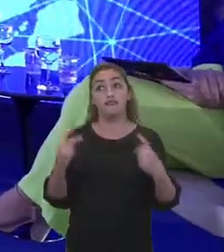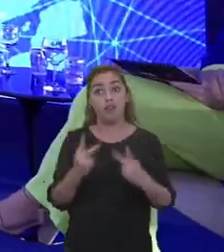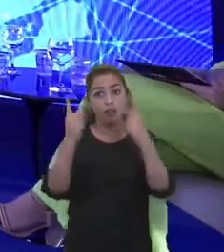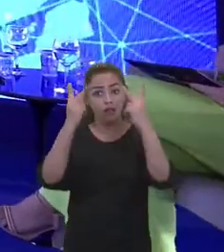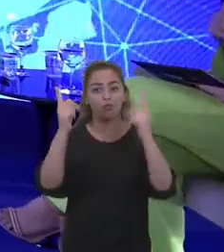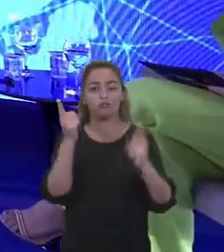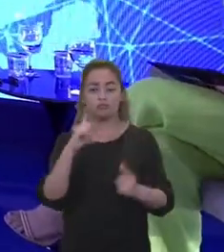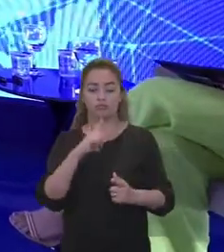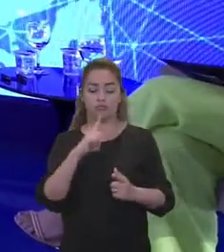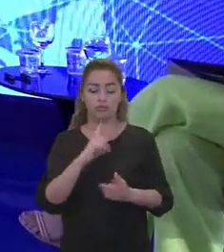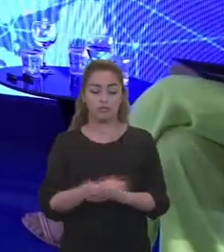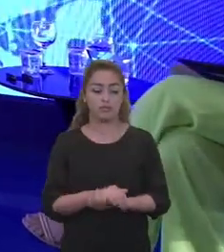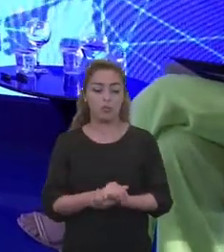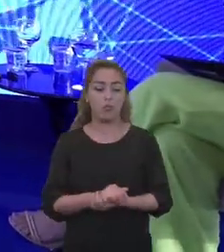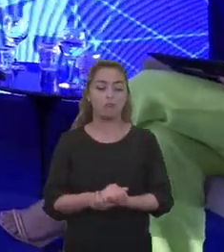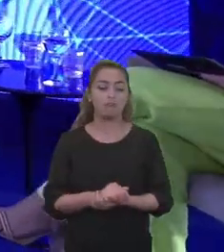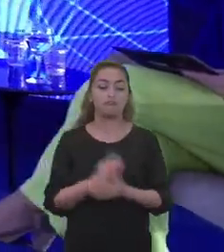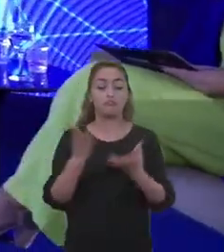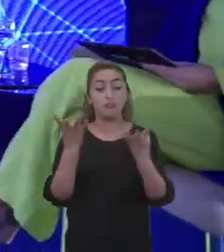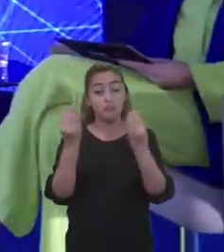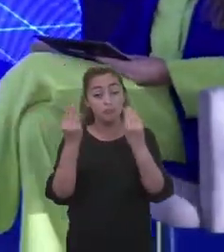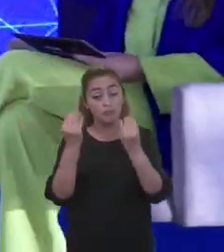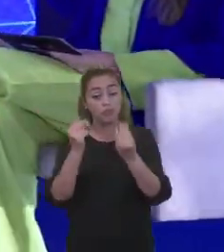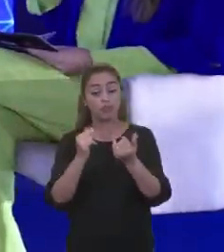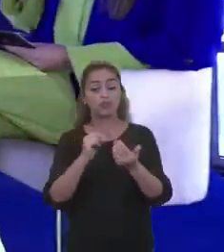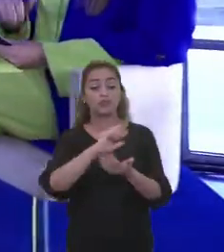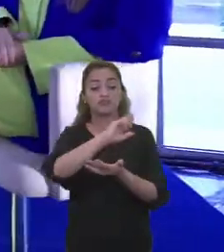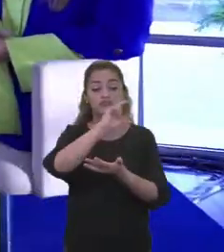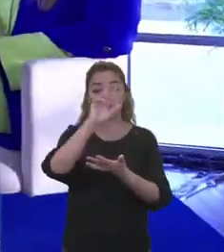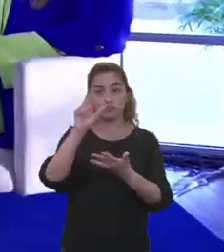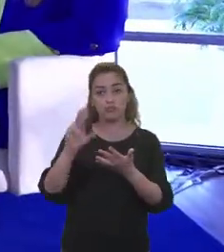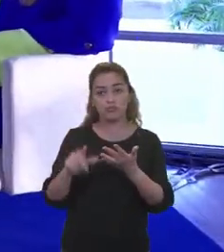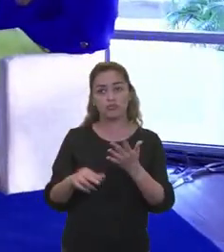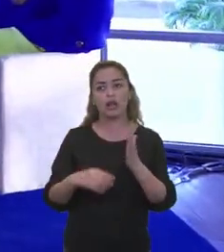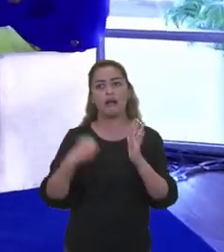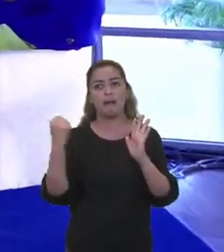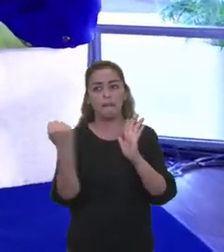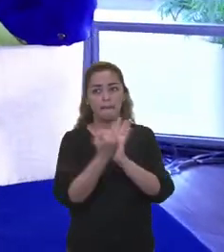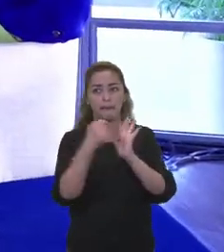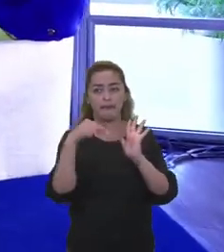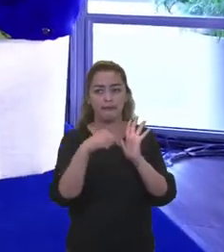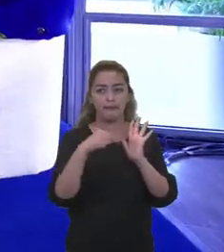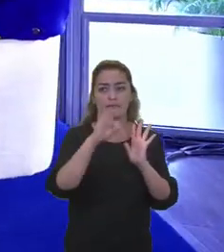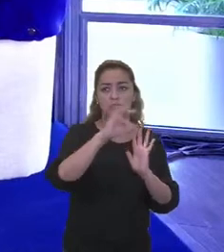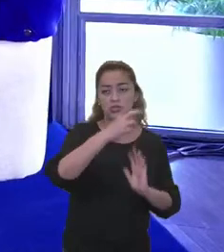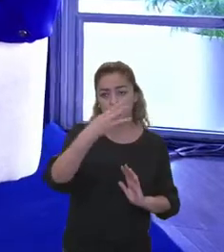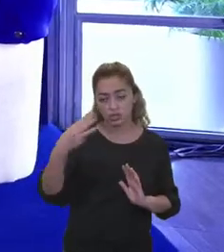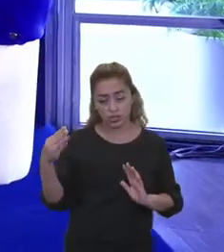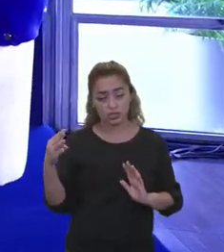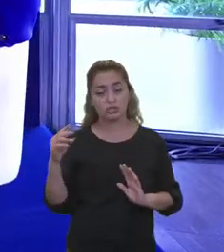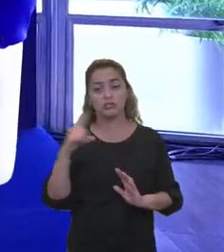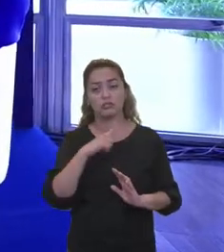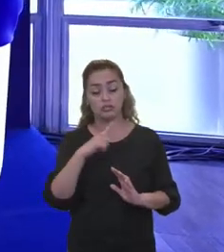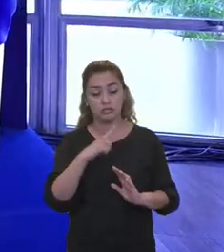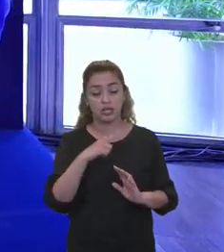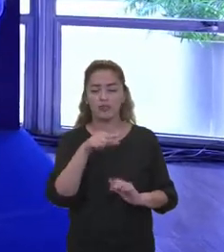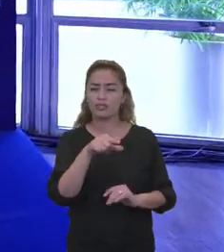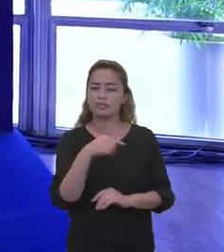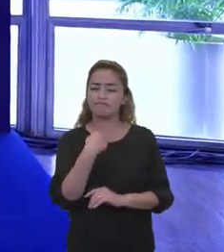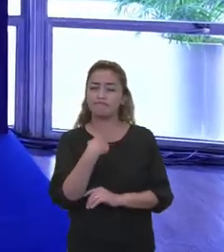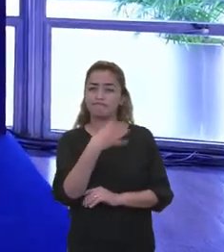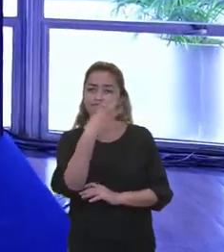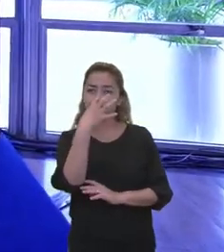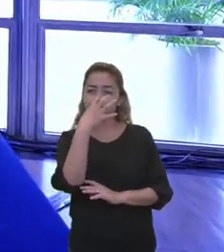technology is a means. Many data, lots of credibility that Tim as a brand has. And it's curious because you